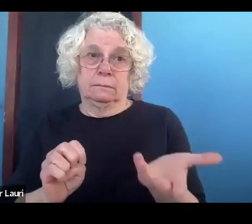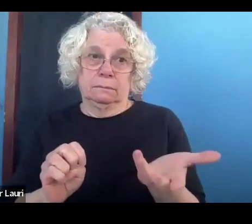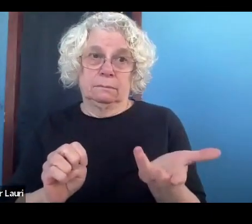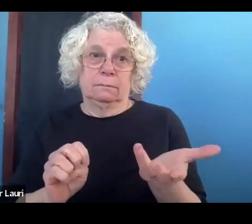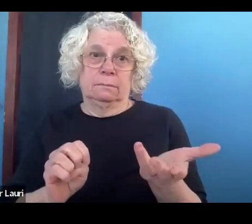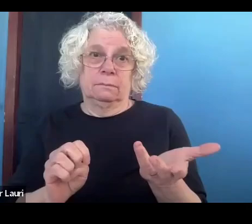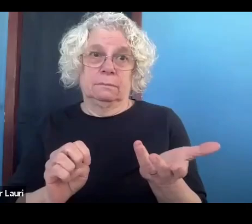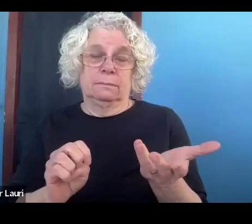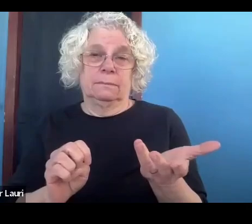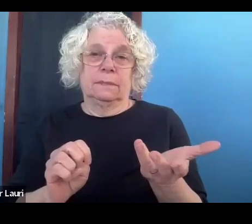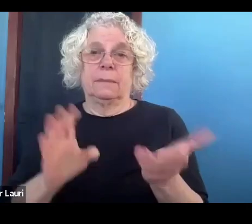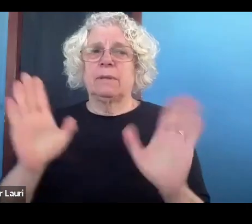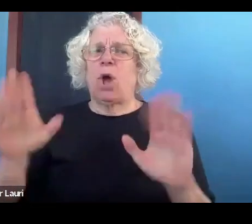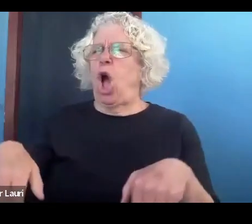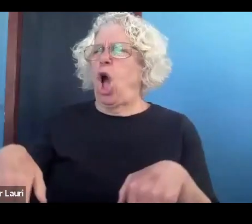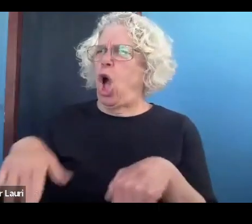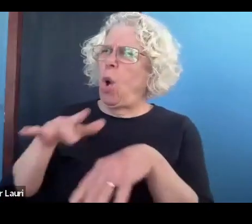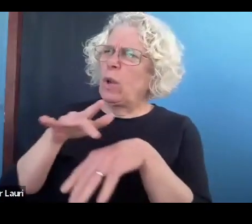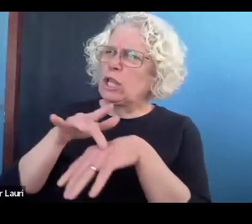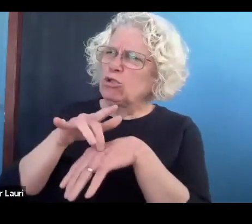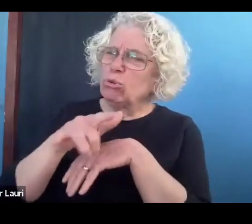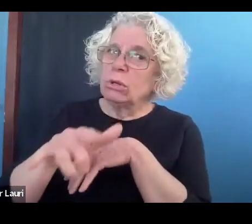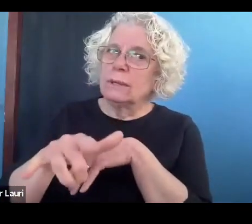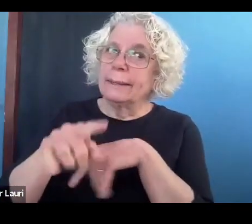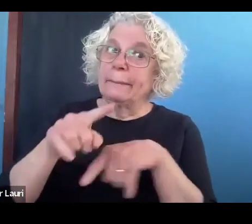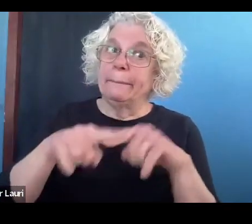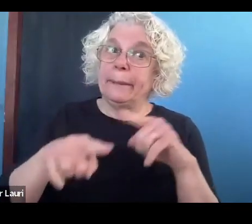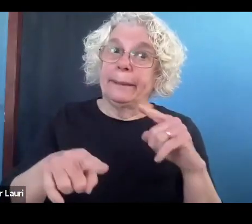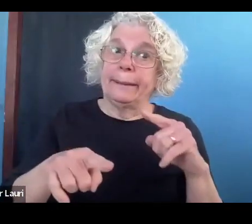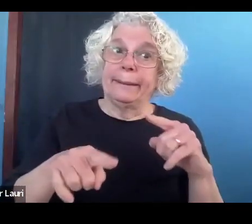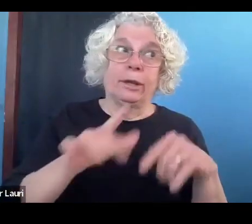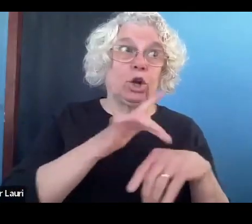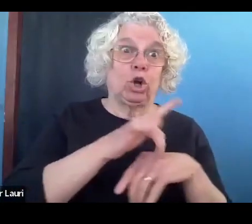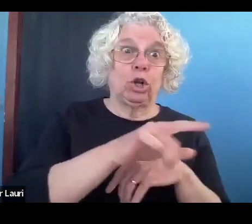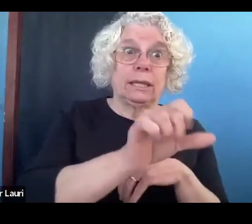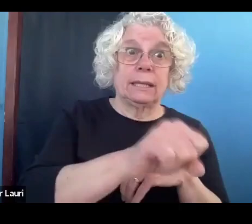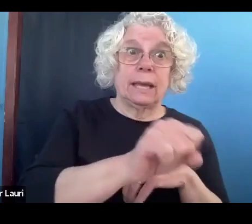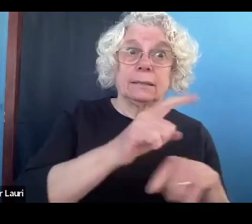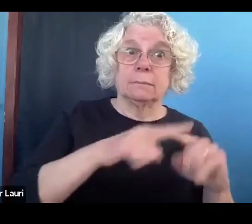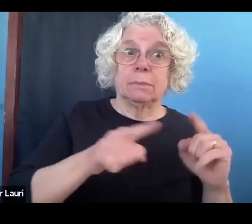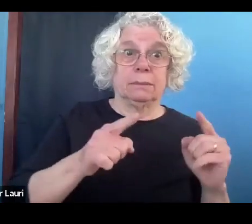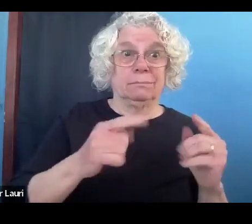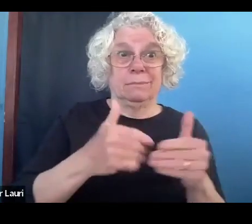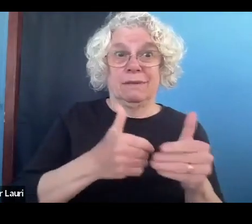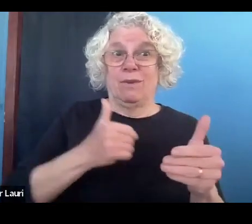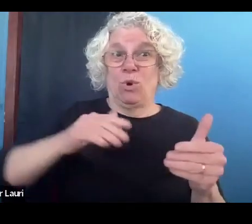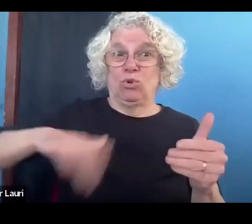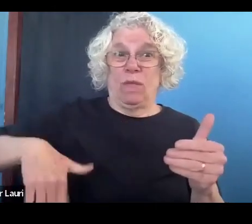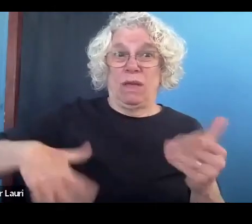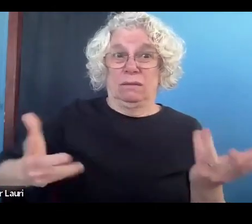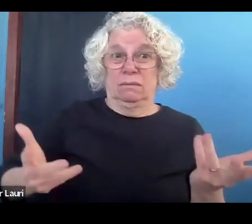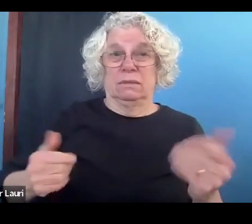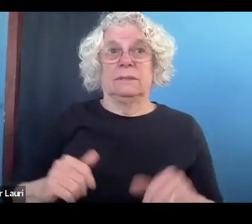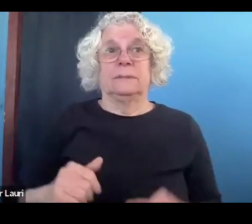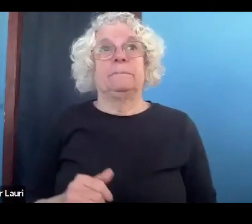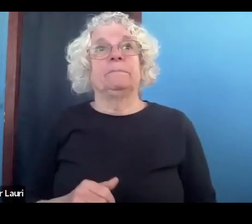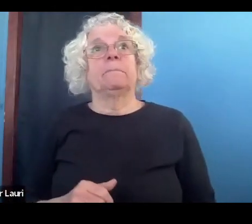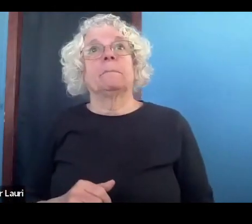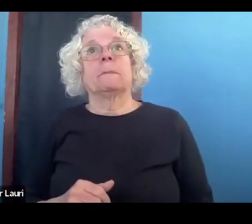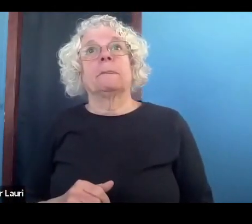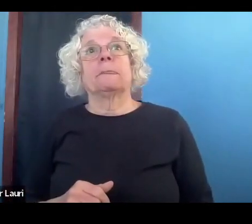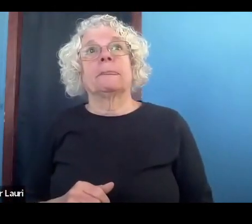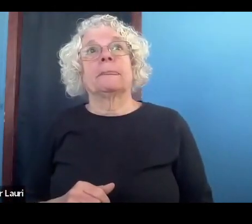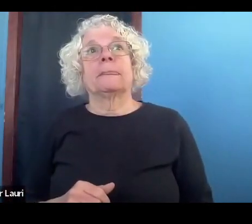always too early until it's too late. Next slide, please. There are a lot of different types of